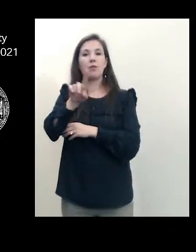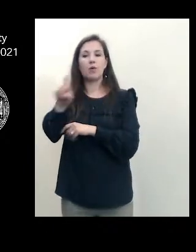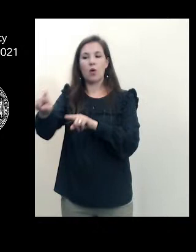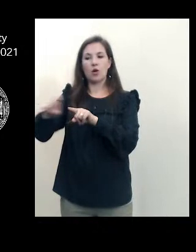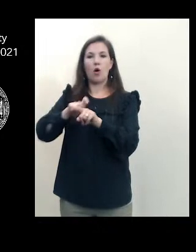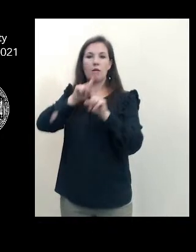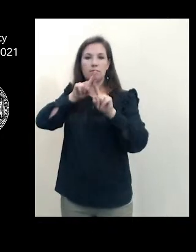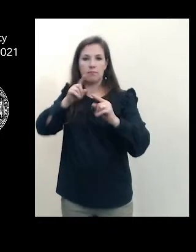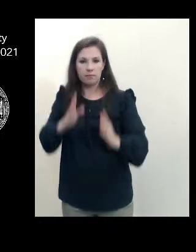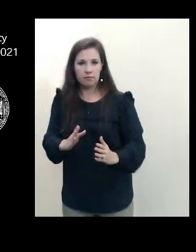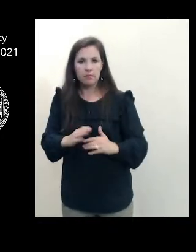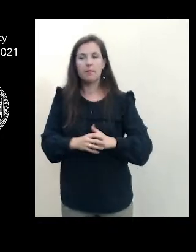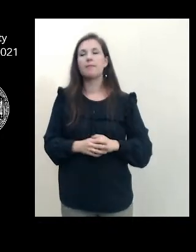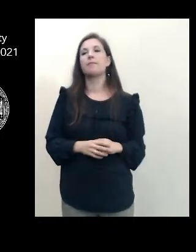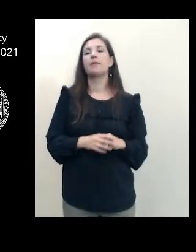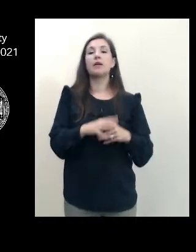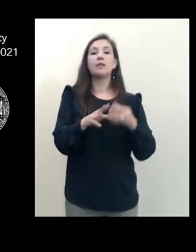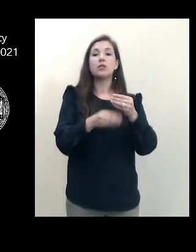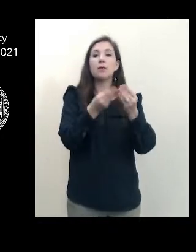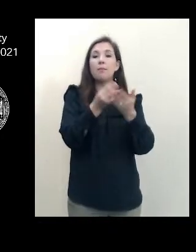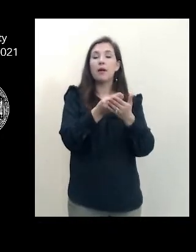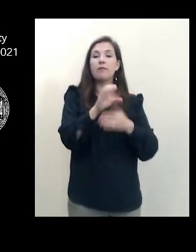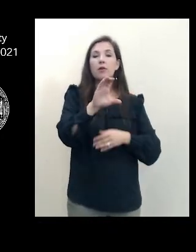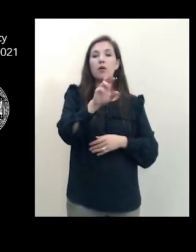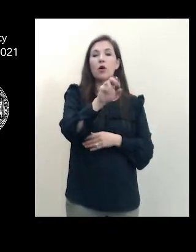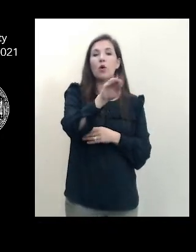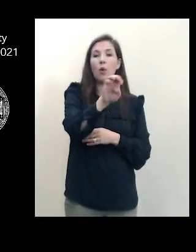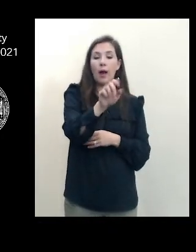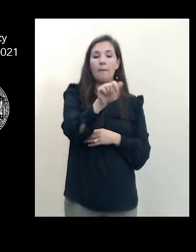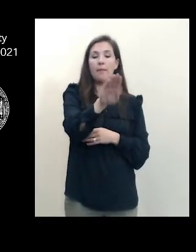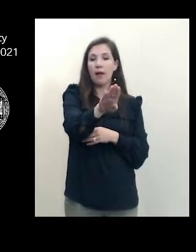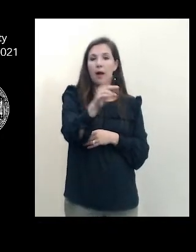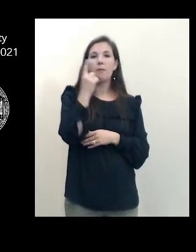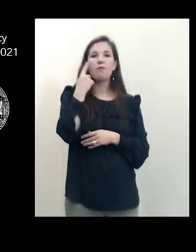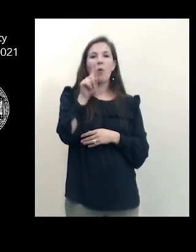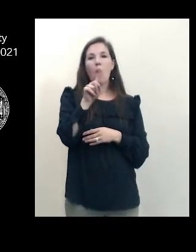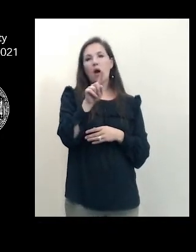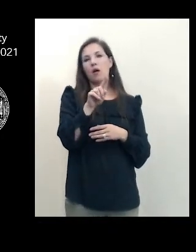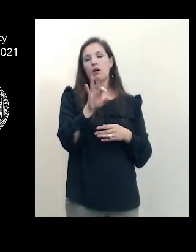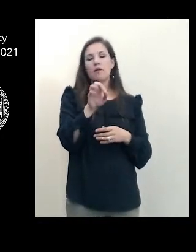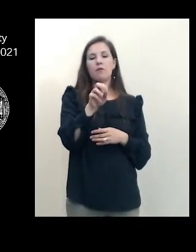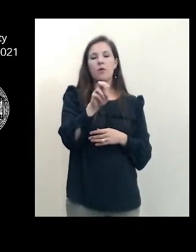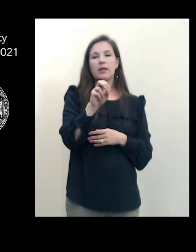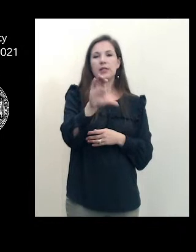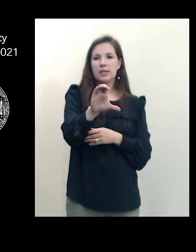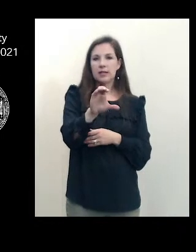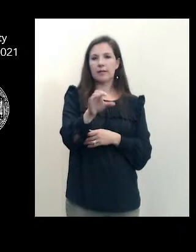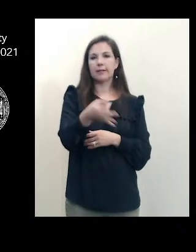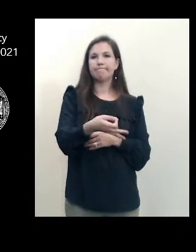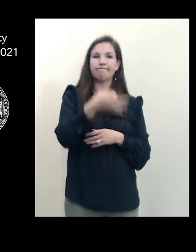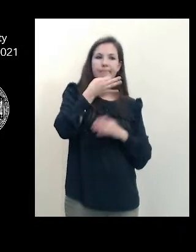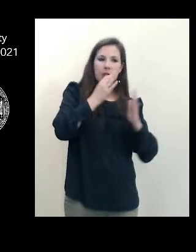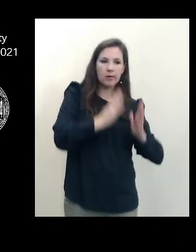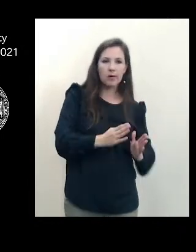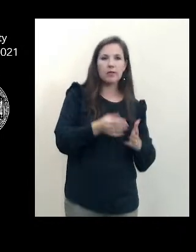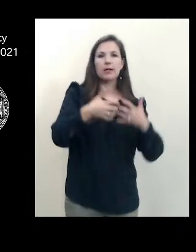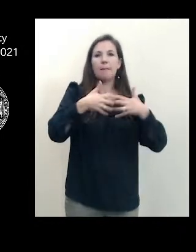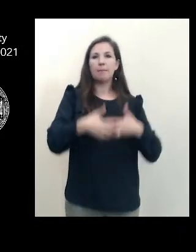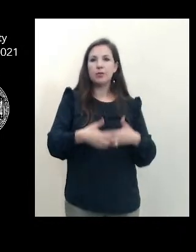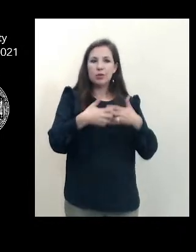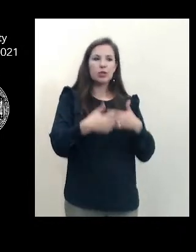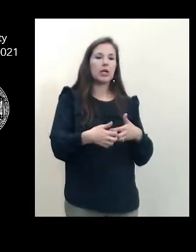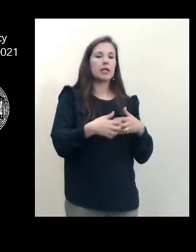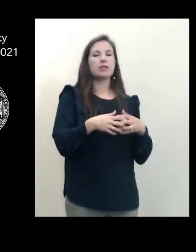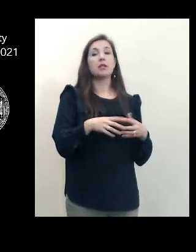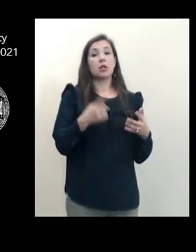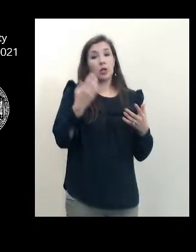and additional money for our crime lab for forensic experts and machines to do the work. We know what's gone on in